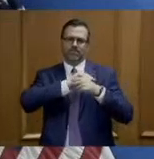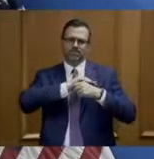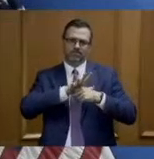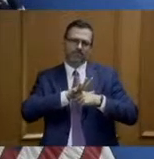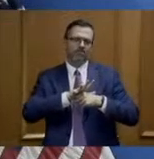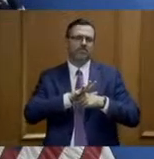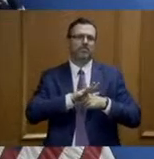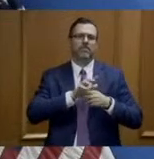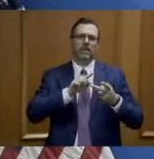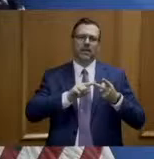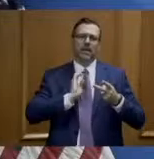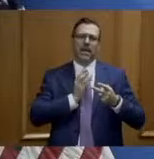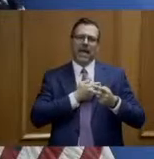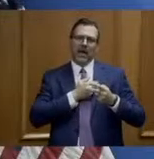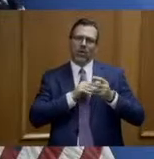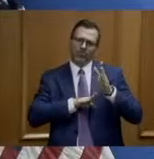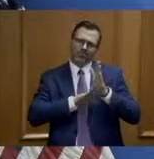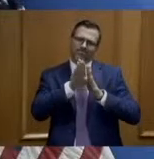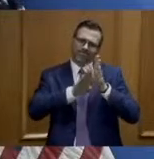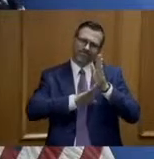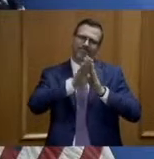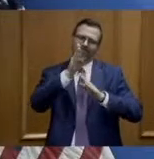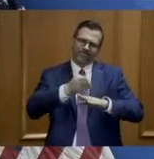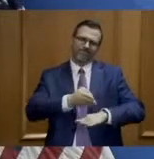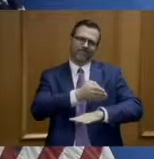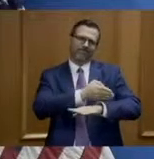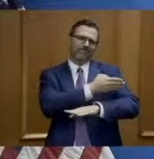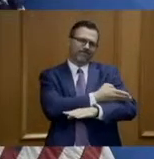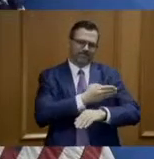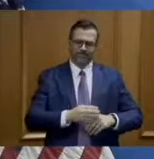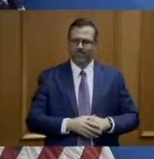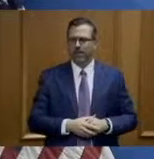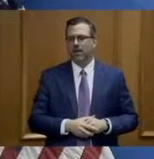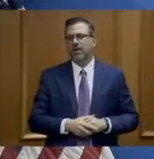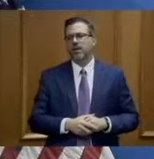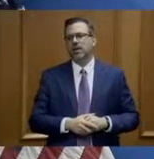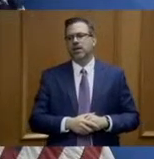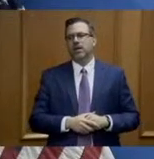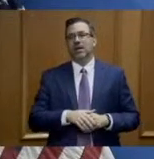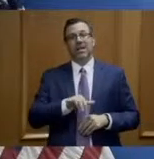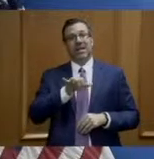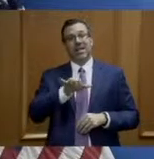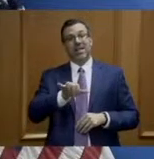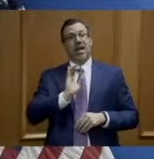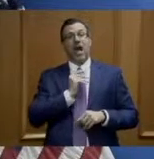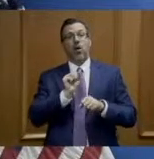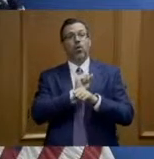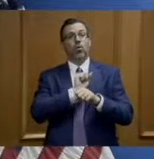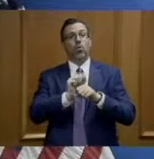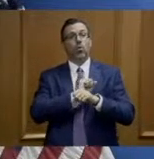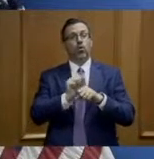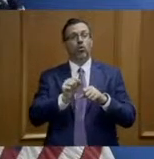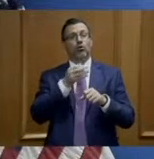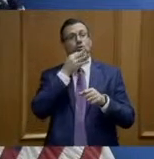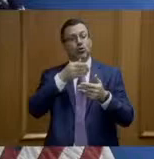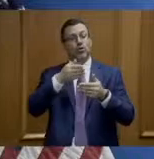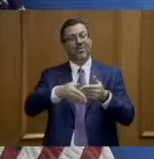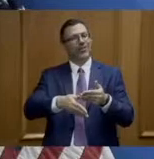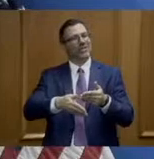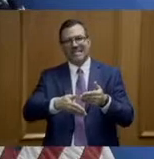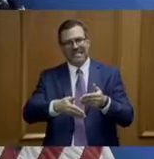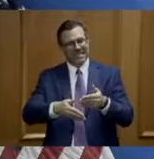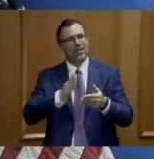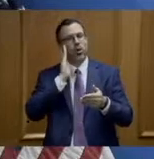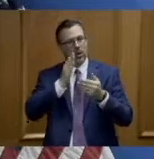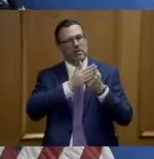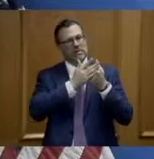the progress that we're making, the continued work that will last into the future. We are in a new place in that we